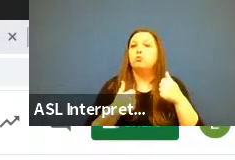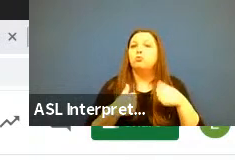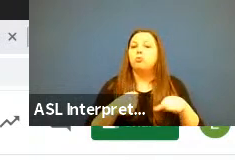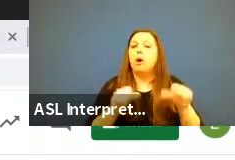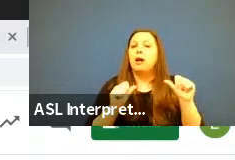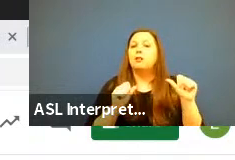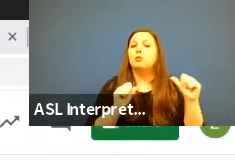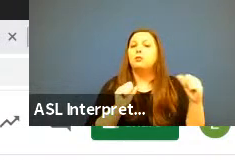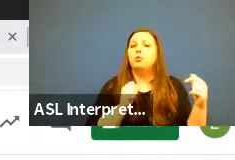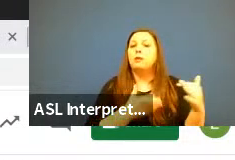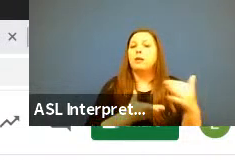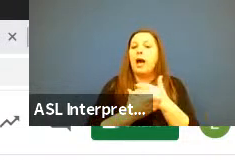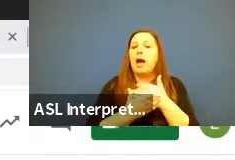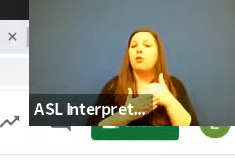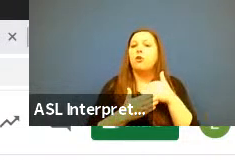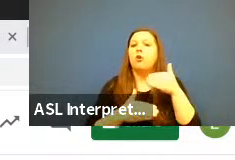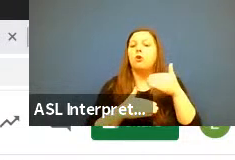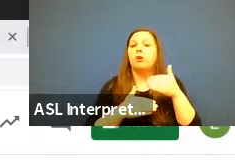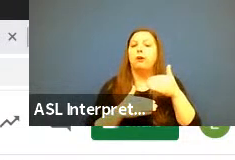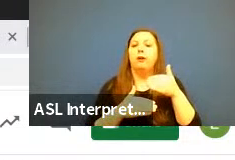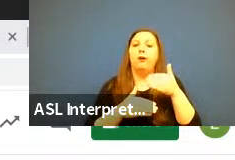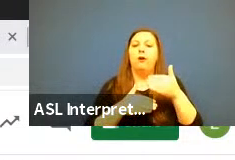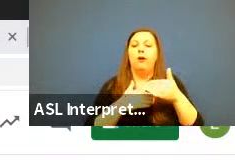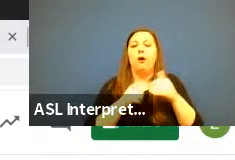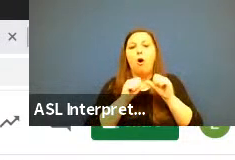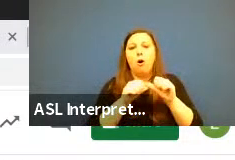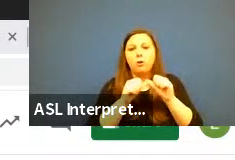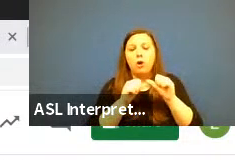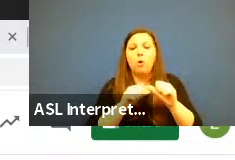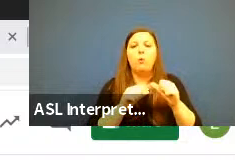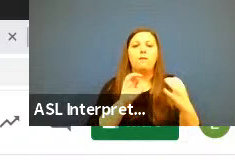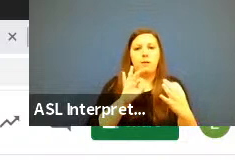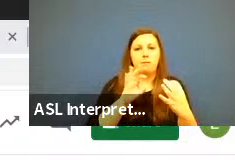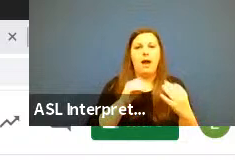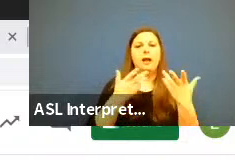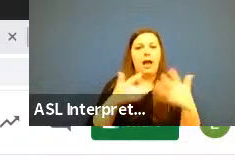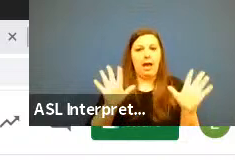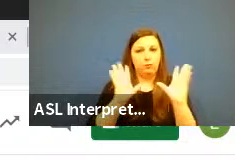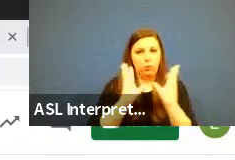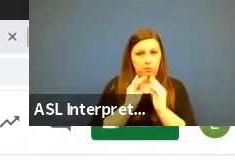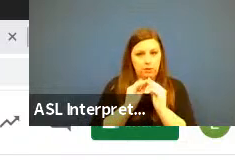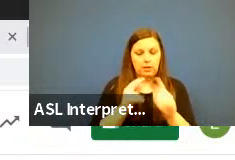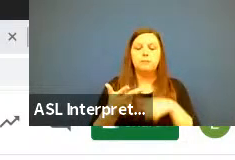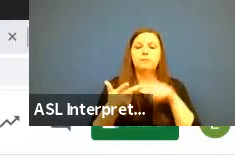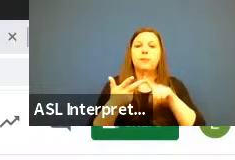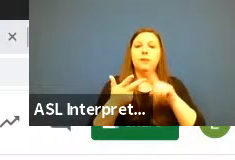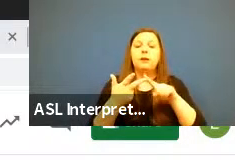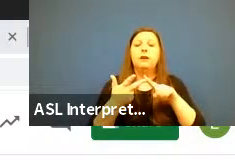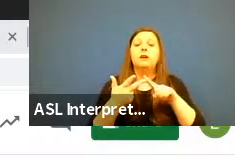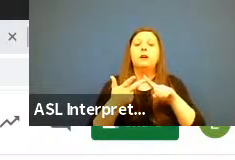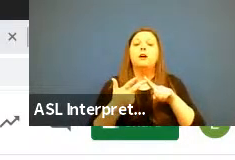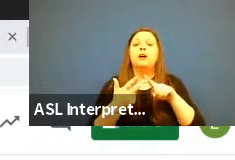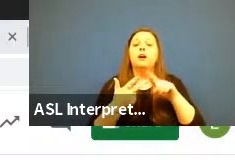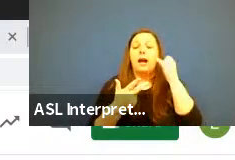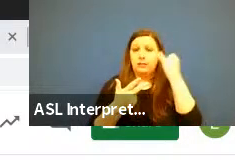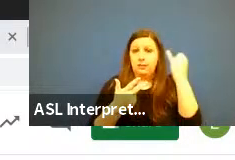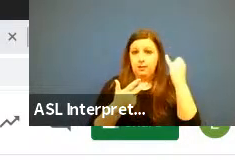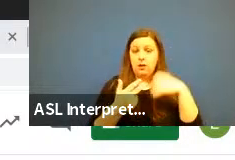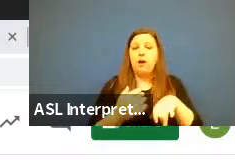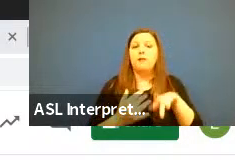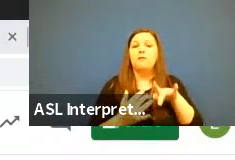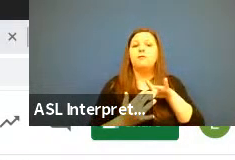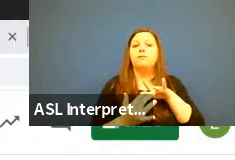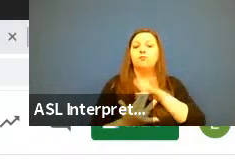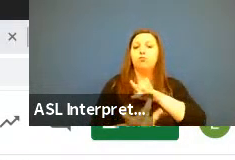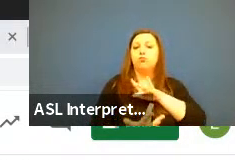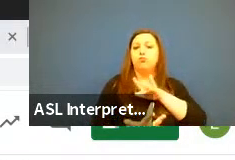ongoing feedback after our meetings. And then we have the idea of reaching out to an outside person